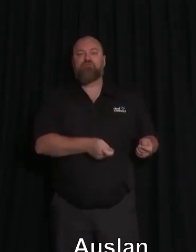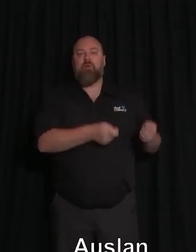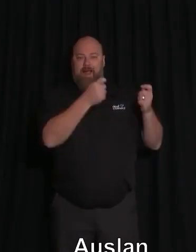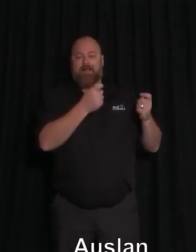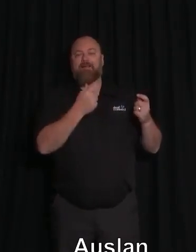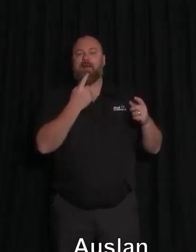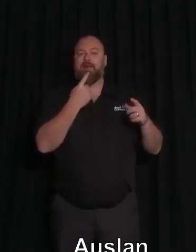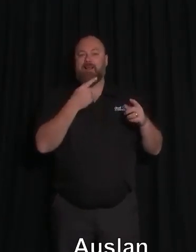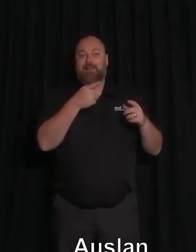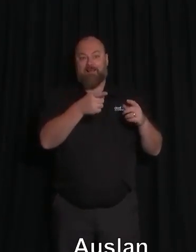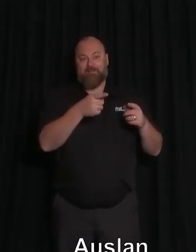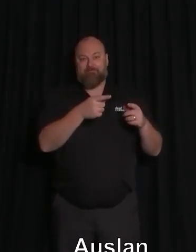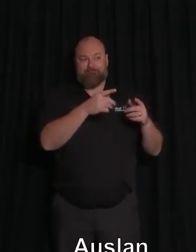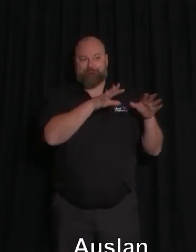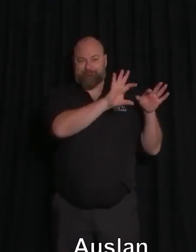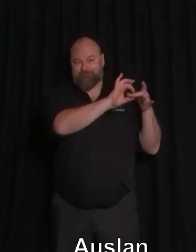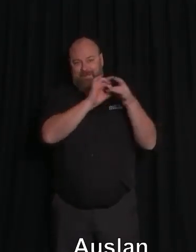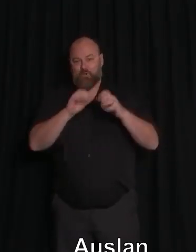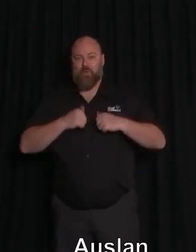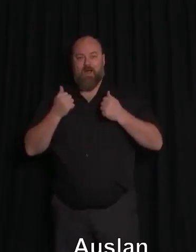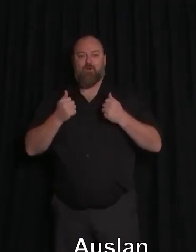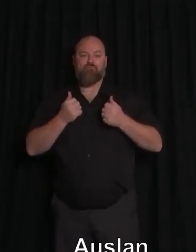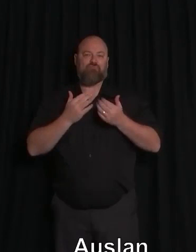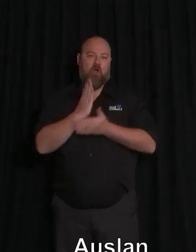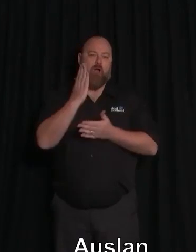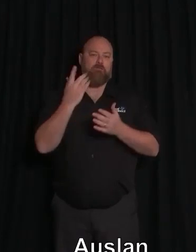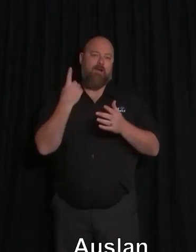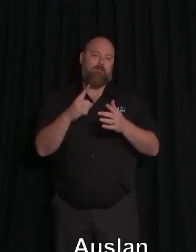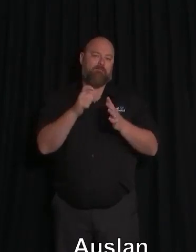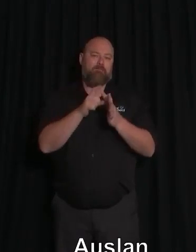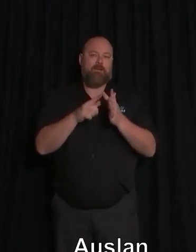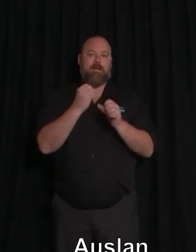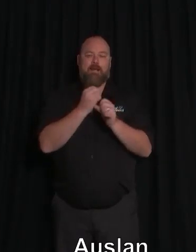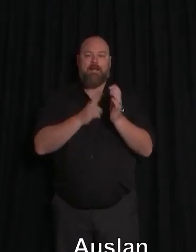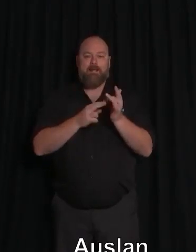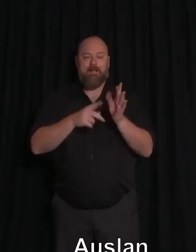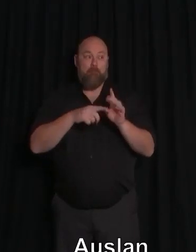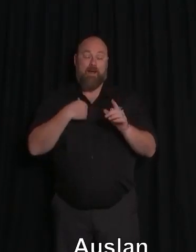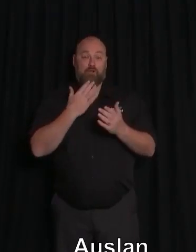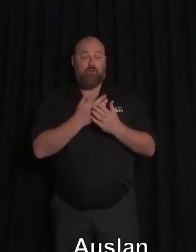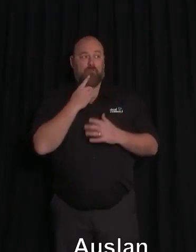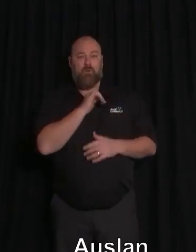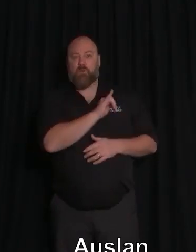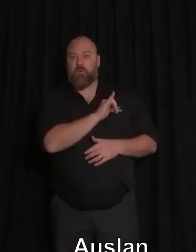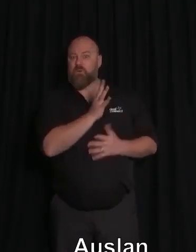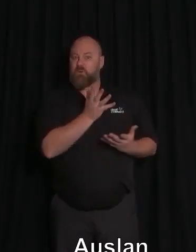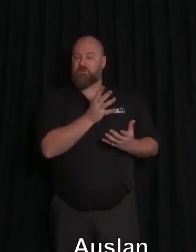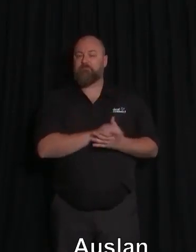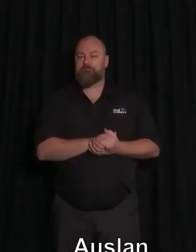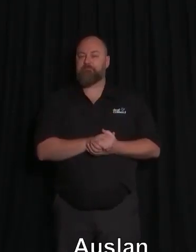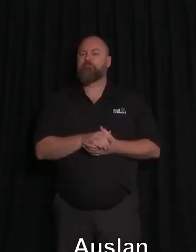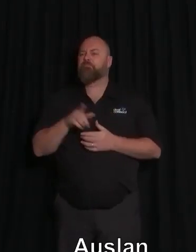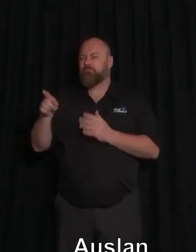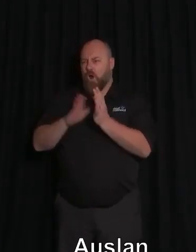consistent with our rights and dignity, obviously, but there are some worrying trends. Morgan, did you want to jump in there? Yeah, I mean,